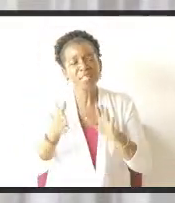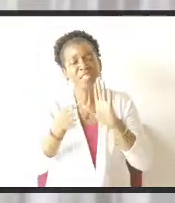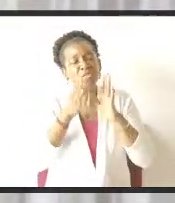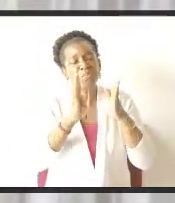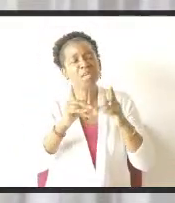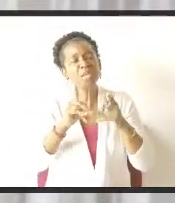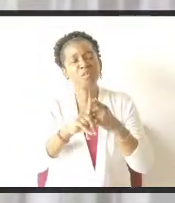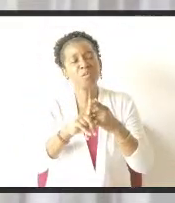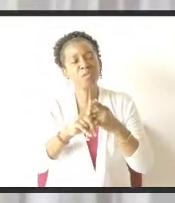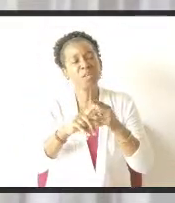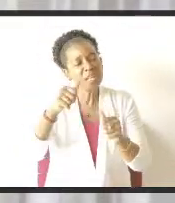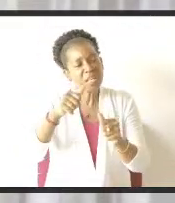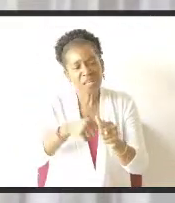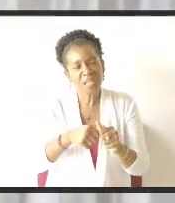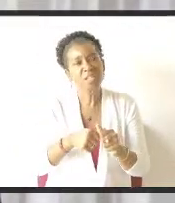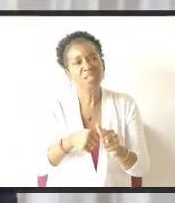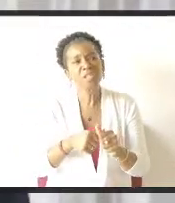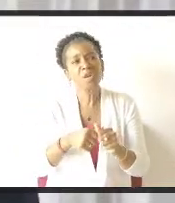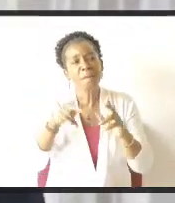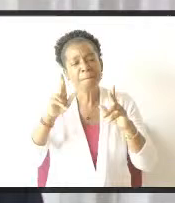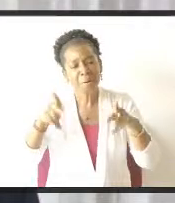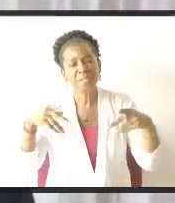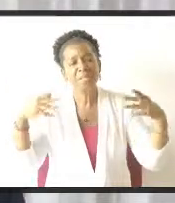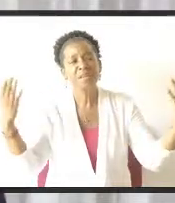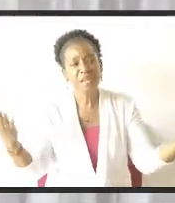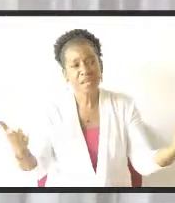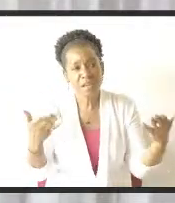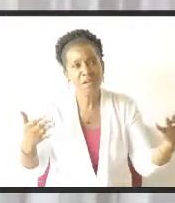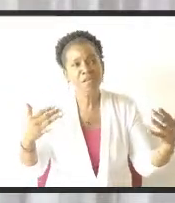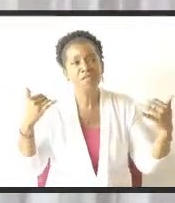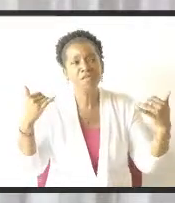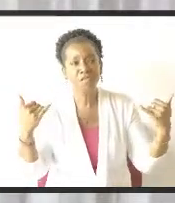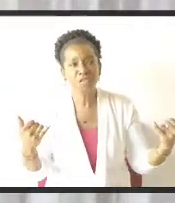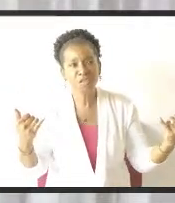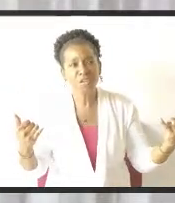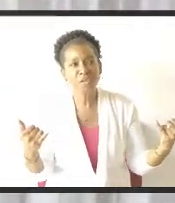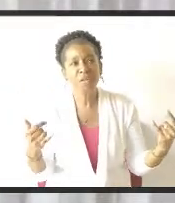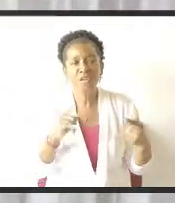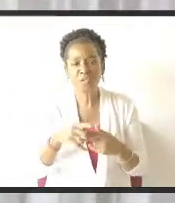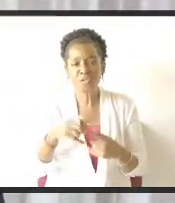each and every one of us to examine ourselves.